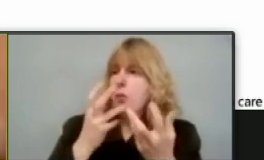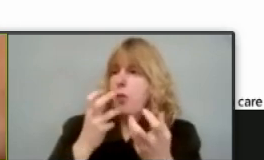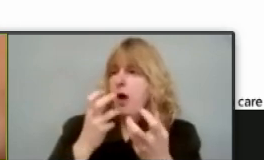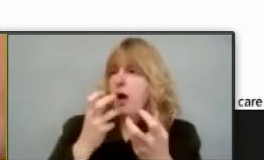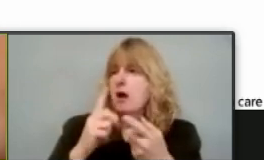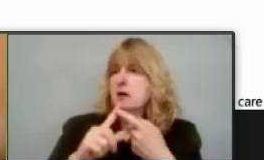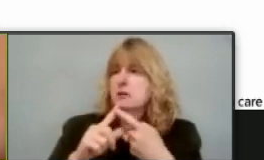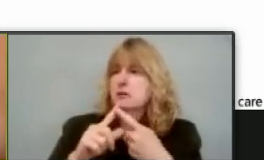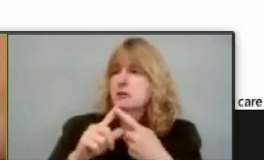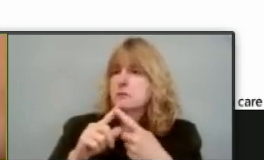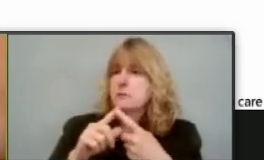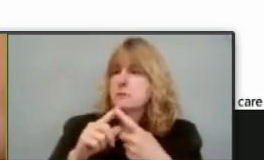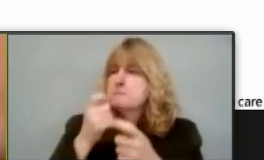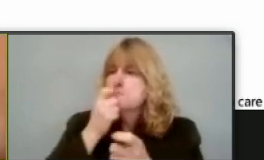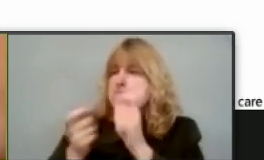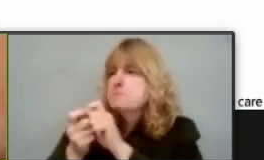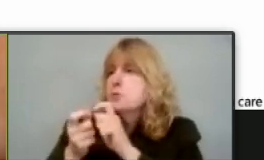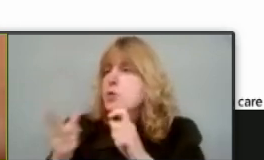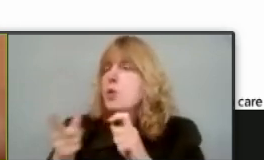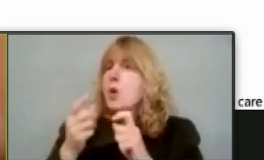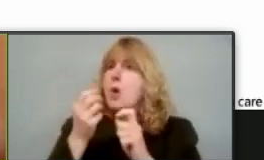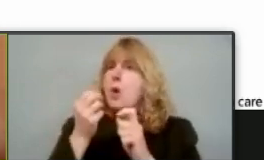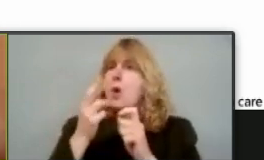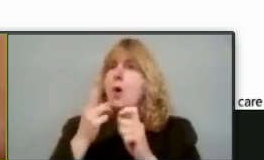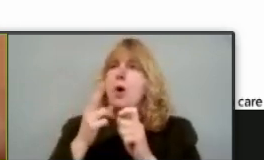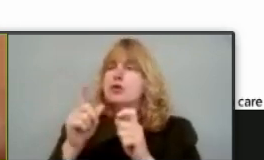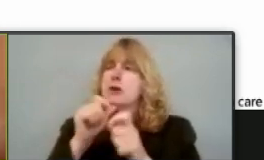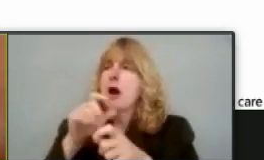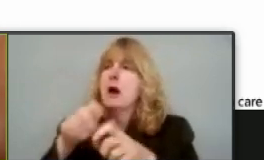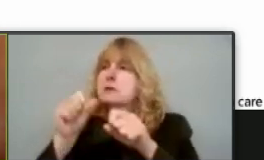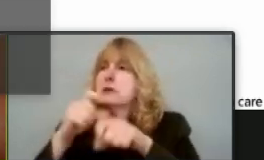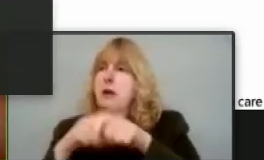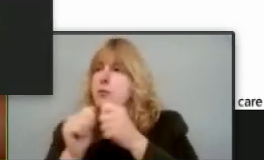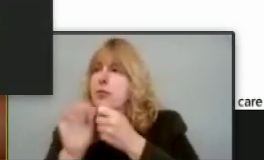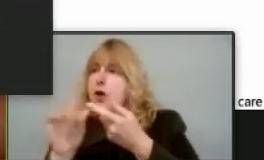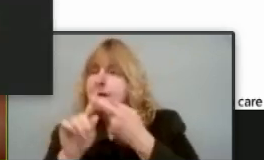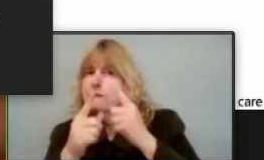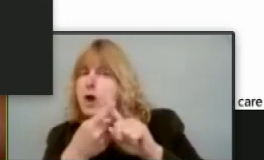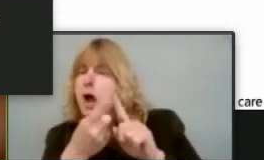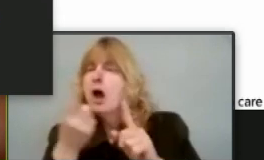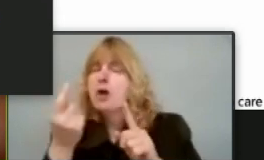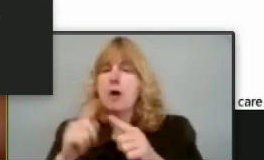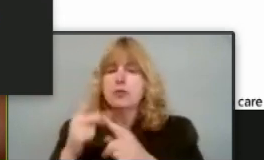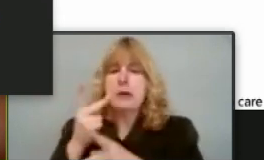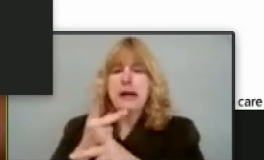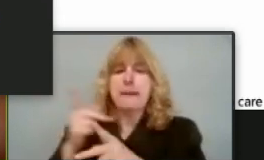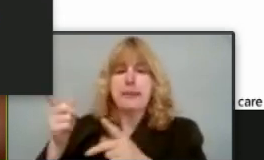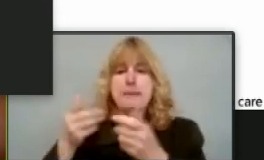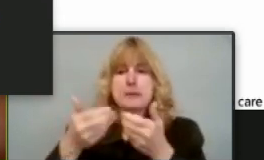isolate them. Sometimes they'll put apps on their phone to make sure that they can see who they're talking to.